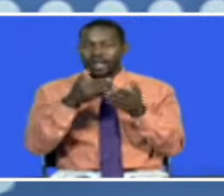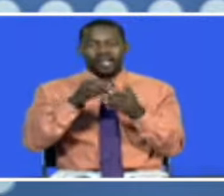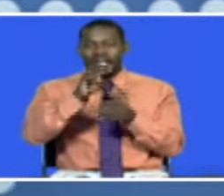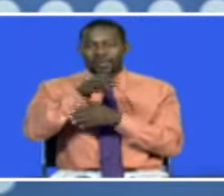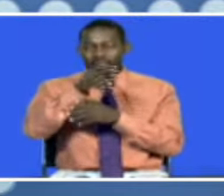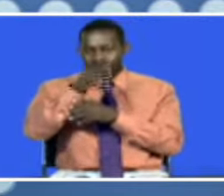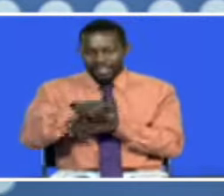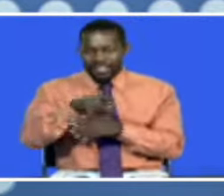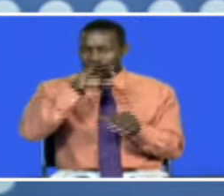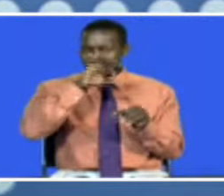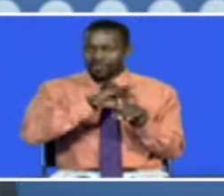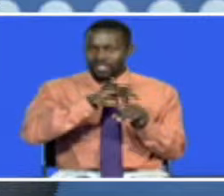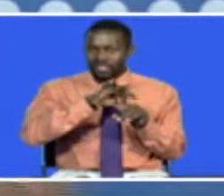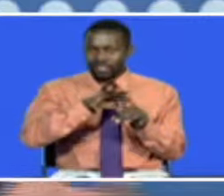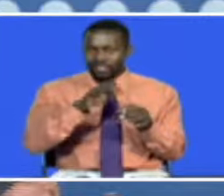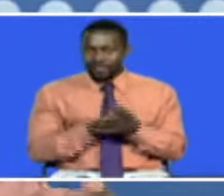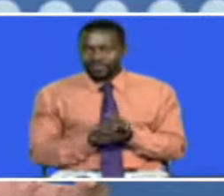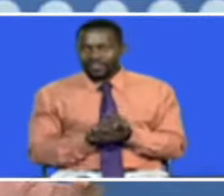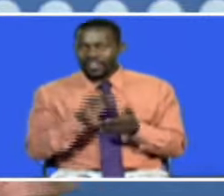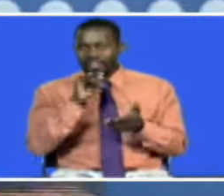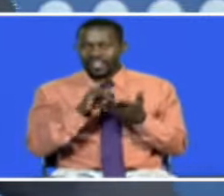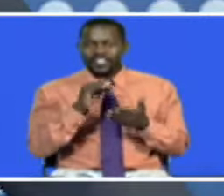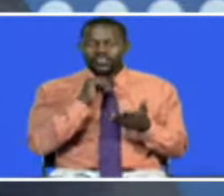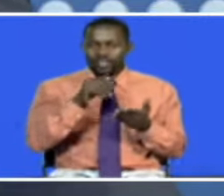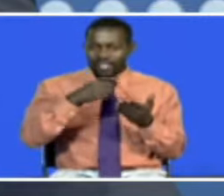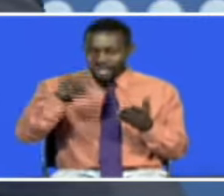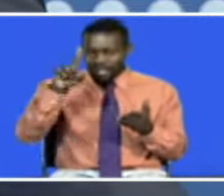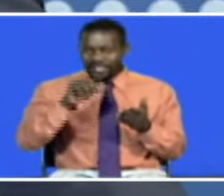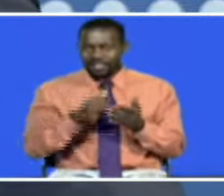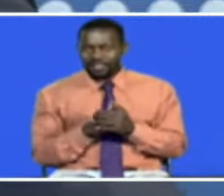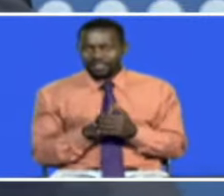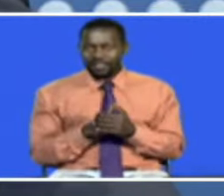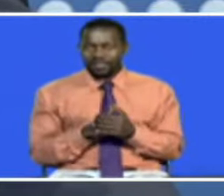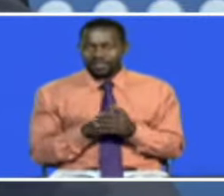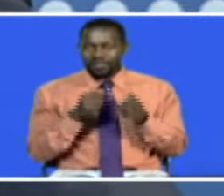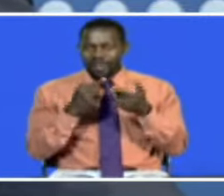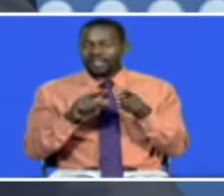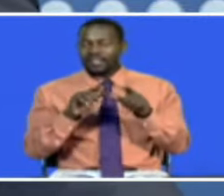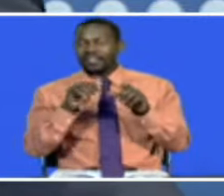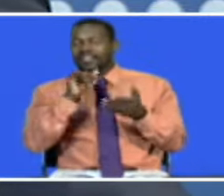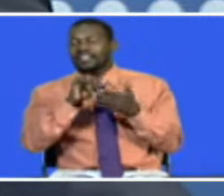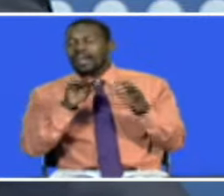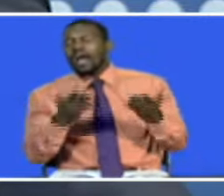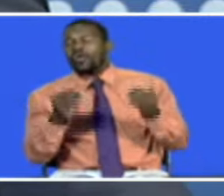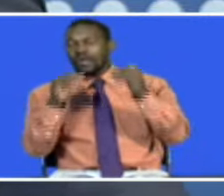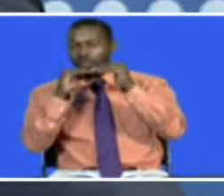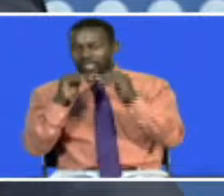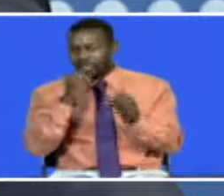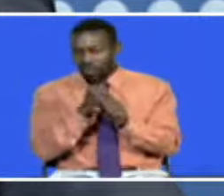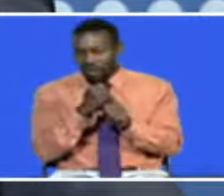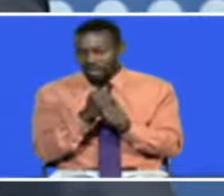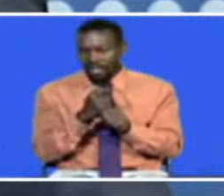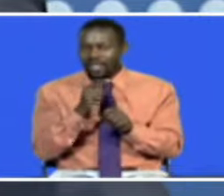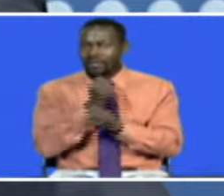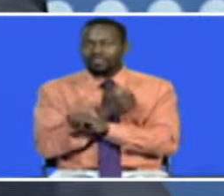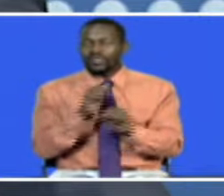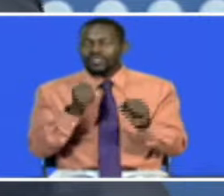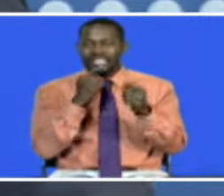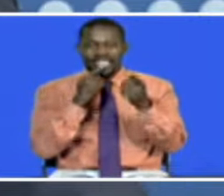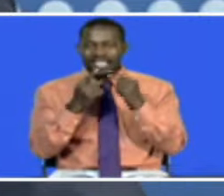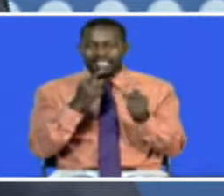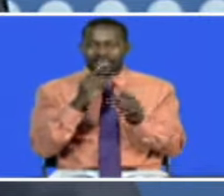not right. It is. It's not right for democracy. No, but that's how democracies work. No, but you can't say the president is so in control of